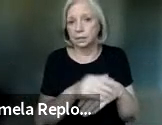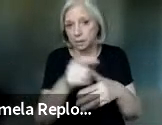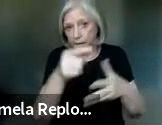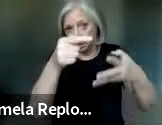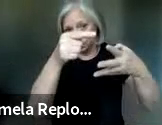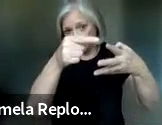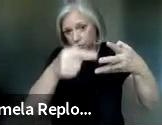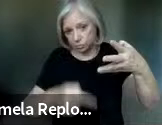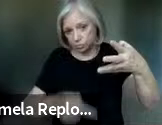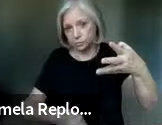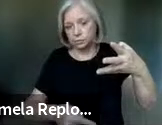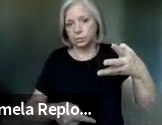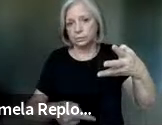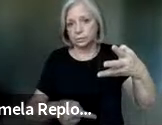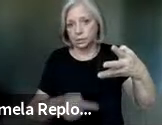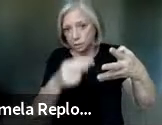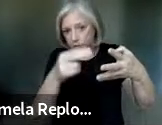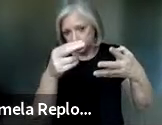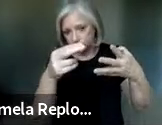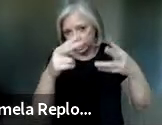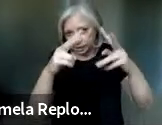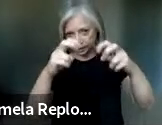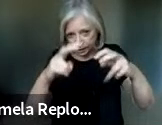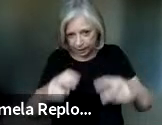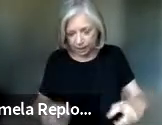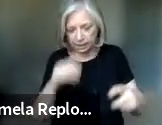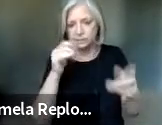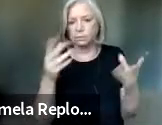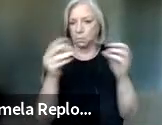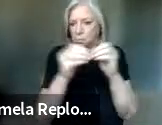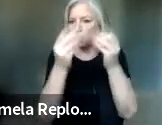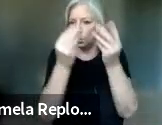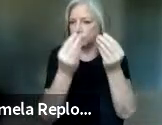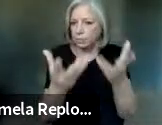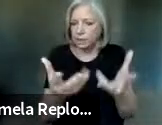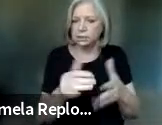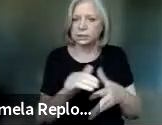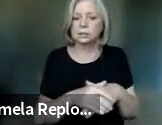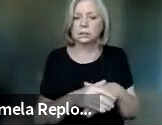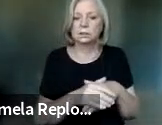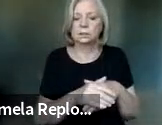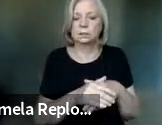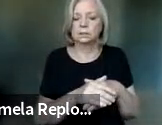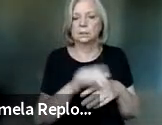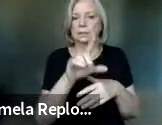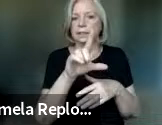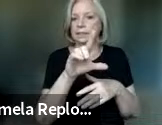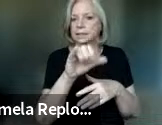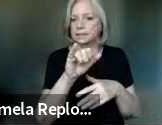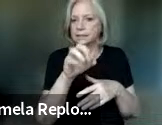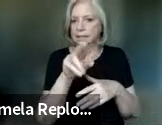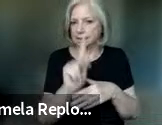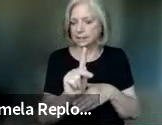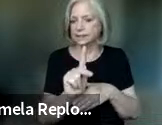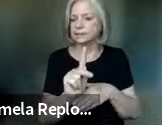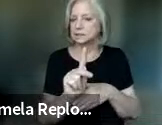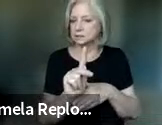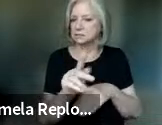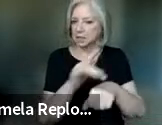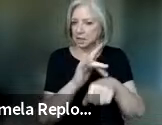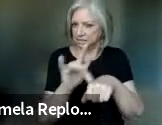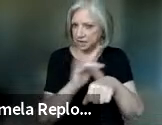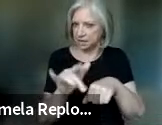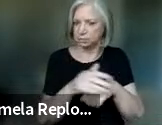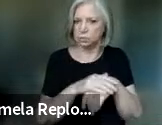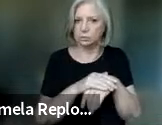at for additional information. We should have these links available on our website. Cal OSHA has